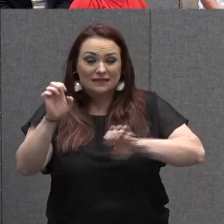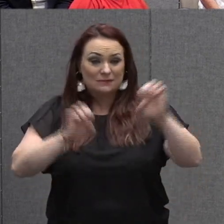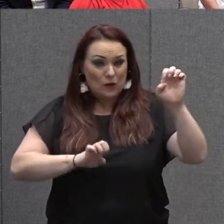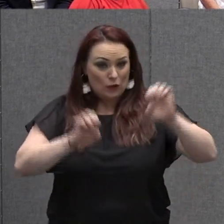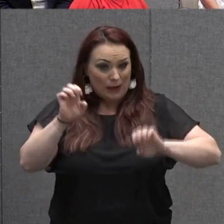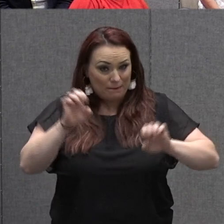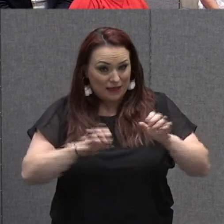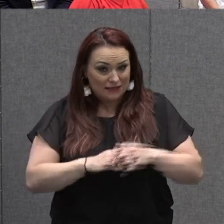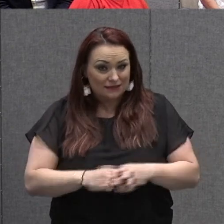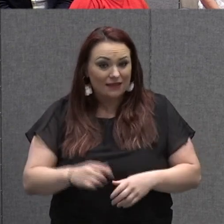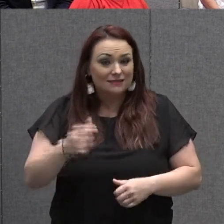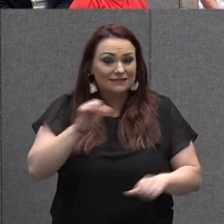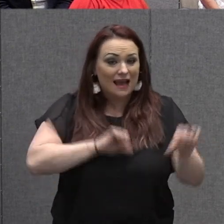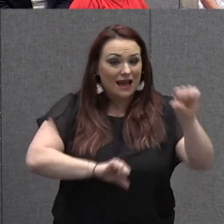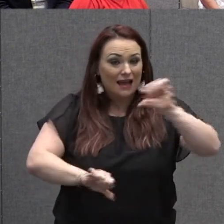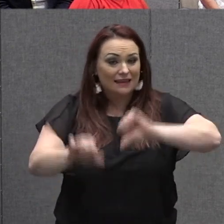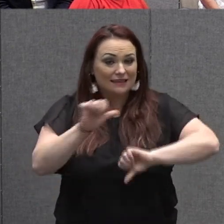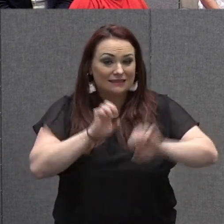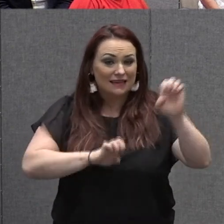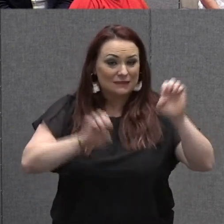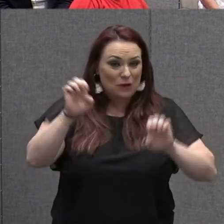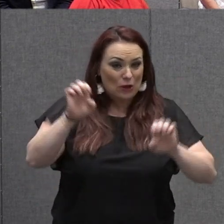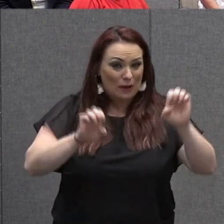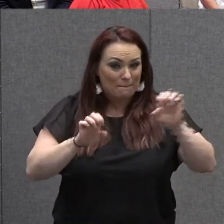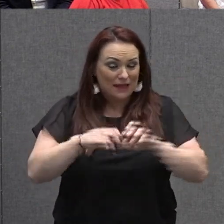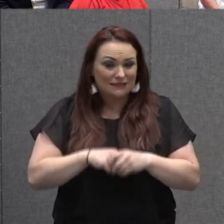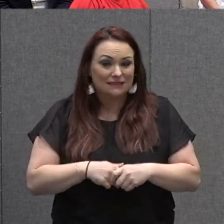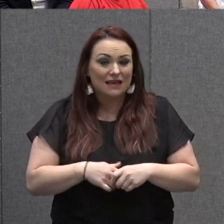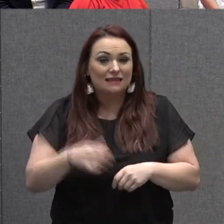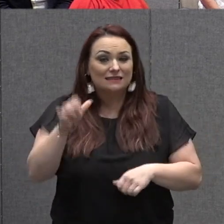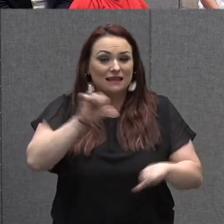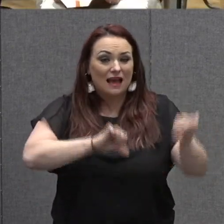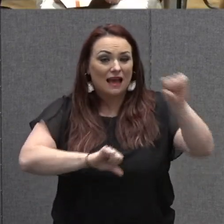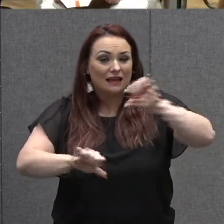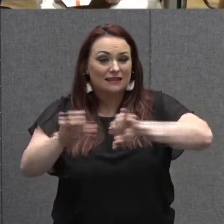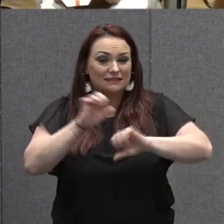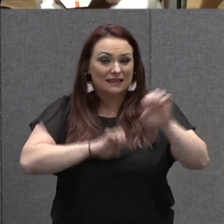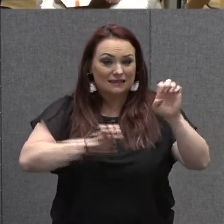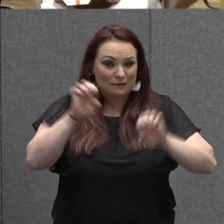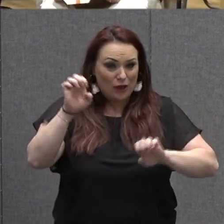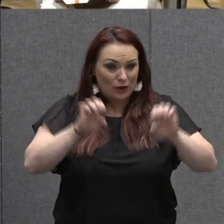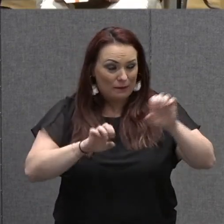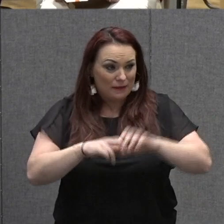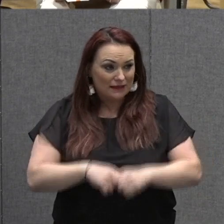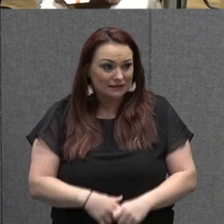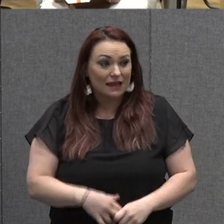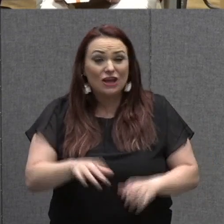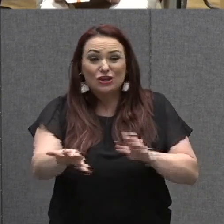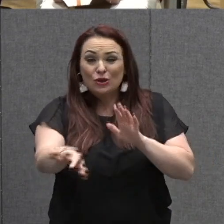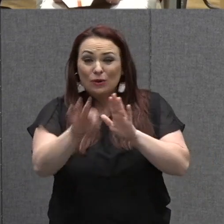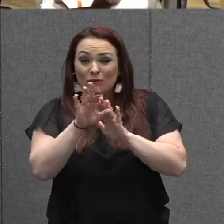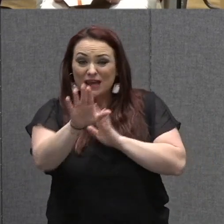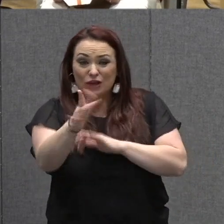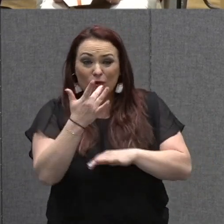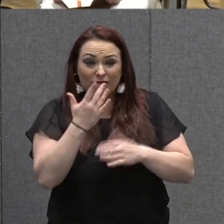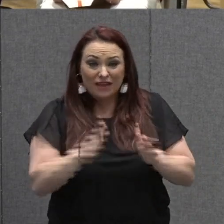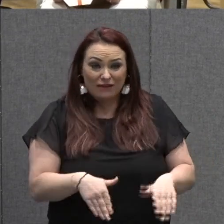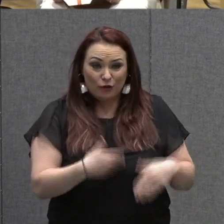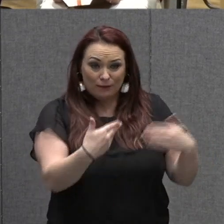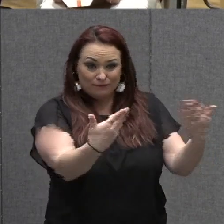Science experiments. Science experiments. Good. Everyone, pick your favorite and